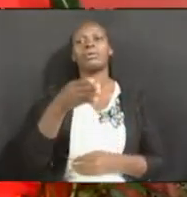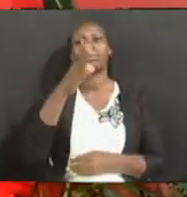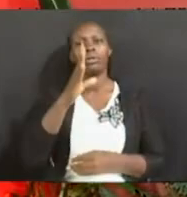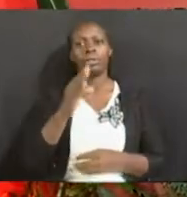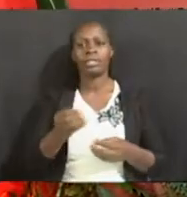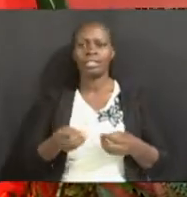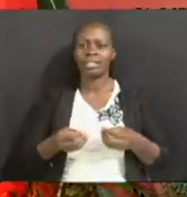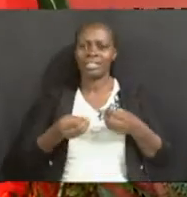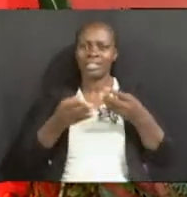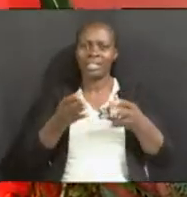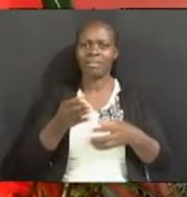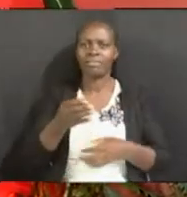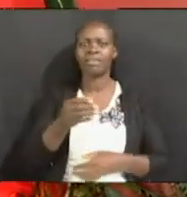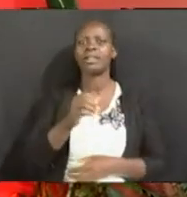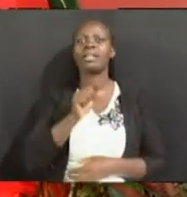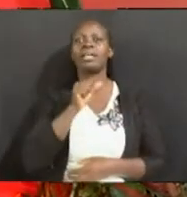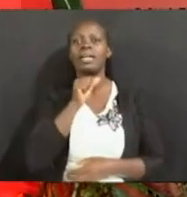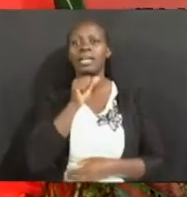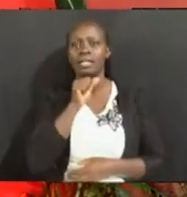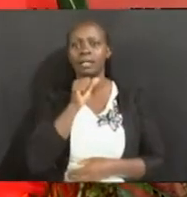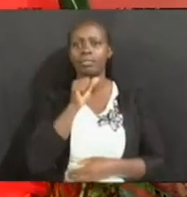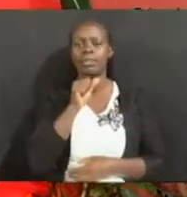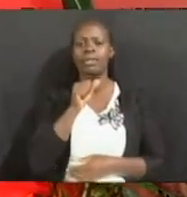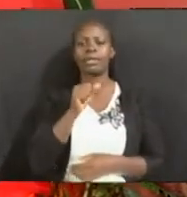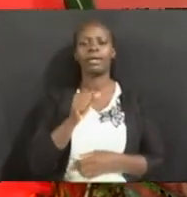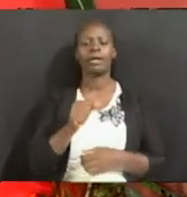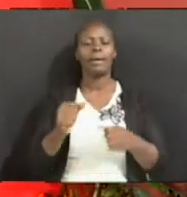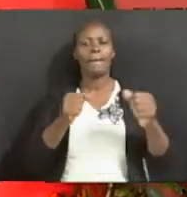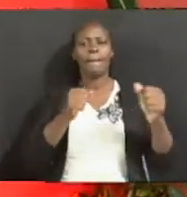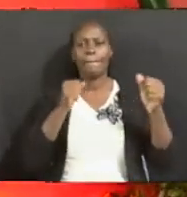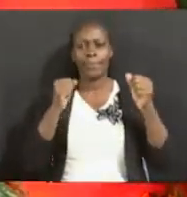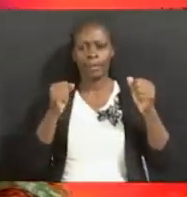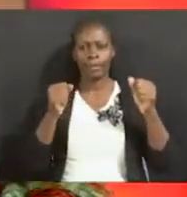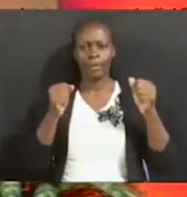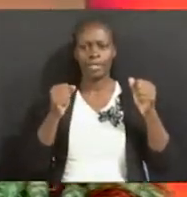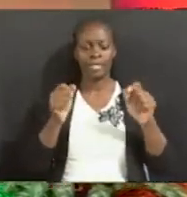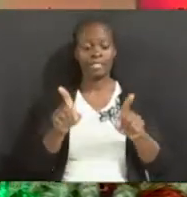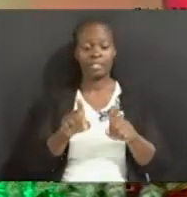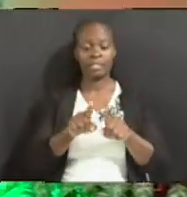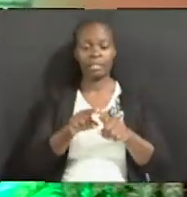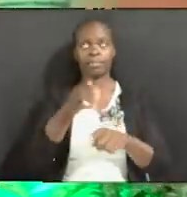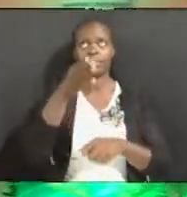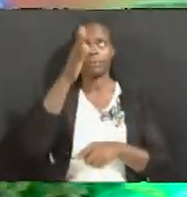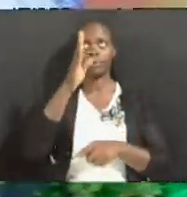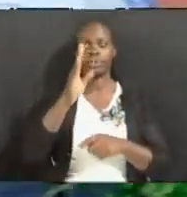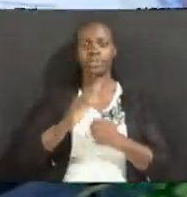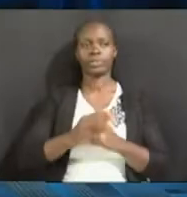with a power akin to his Creator. Not making sense.